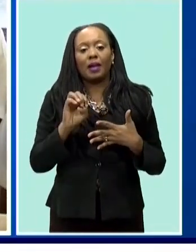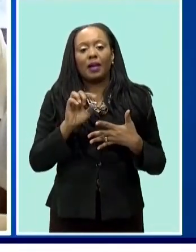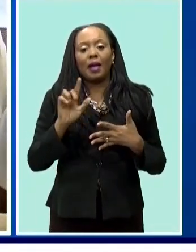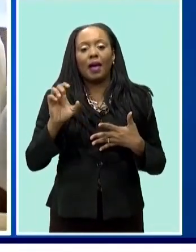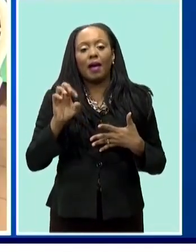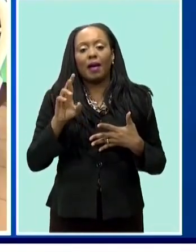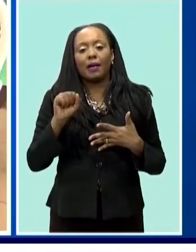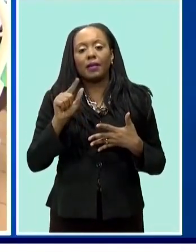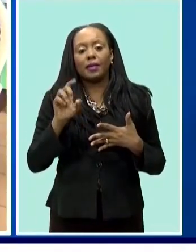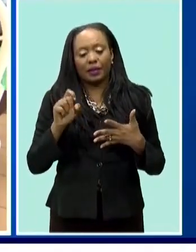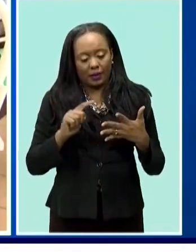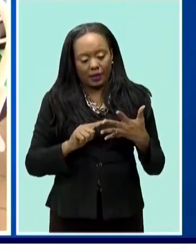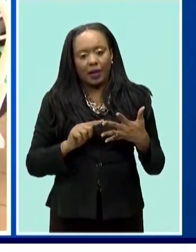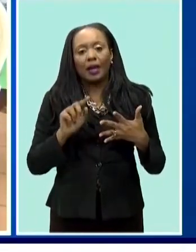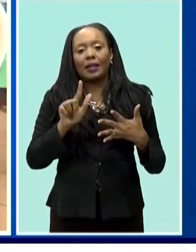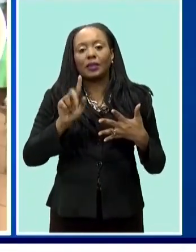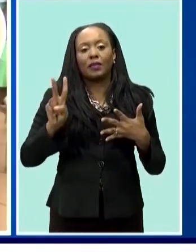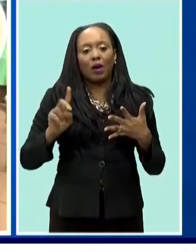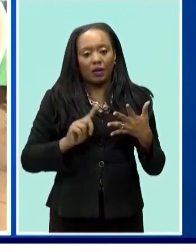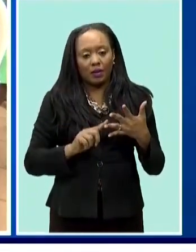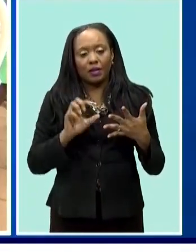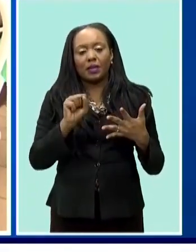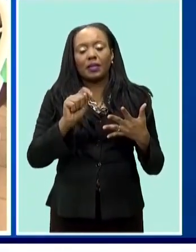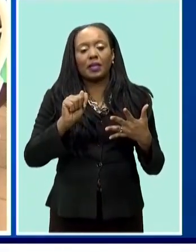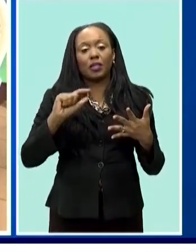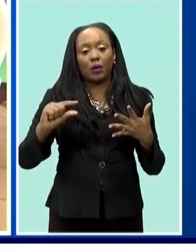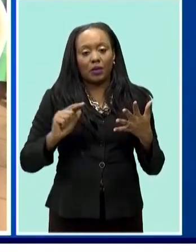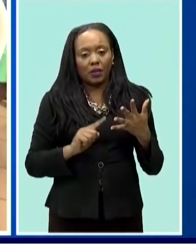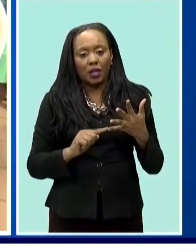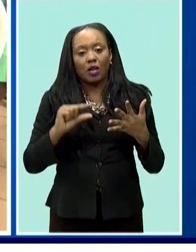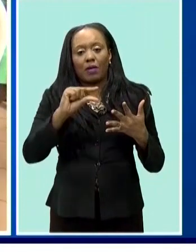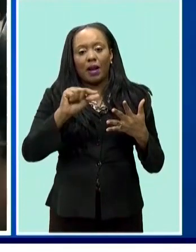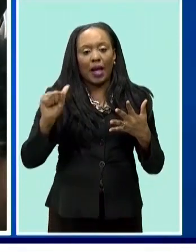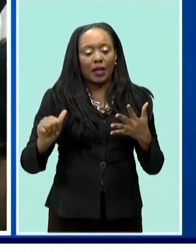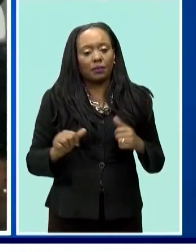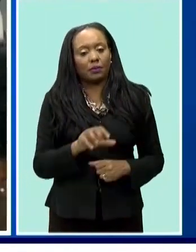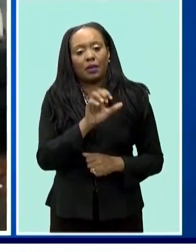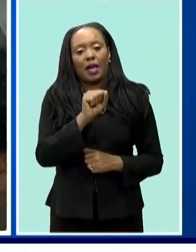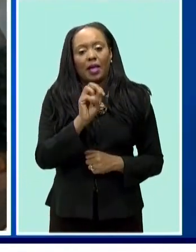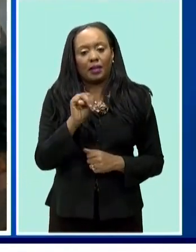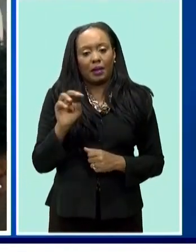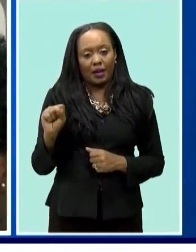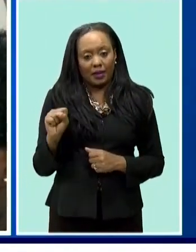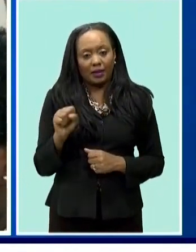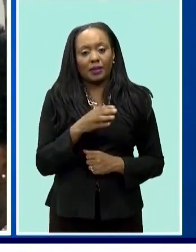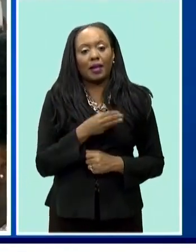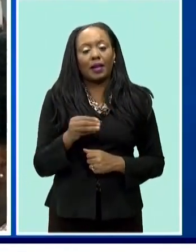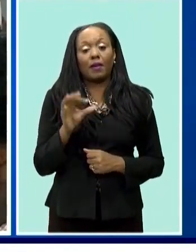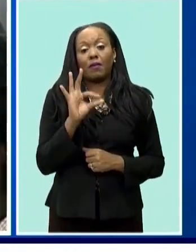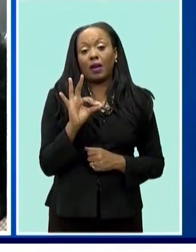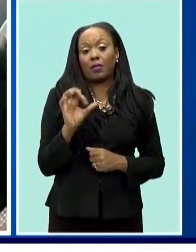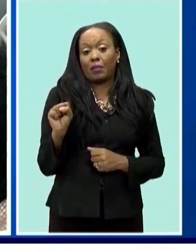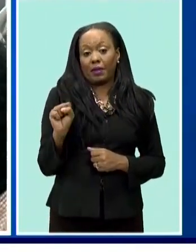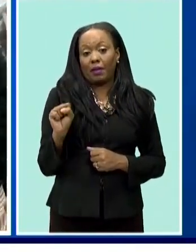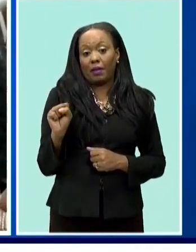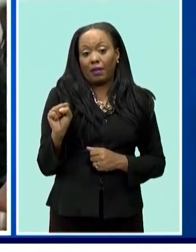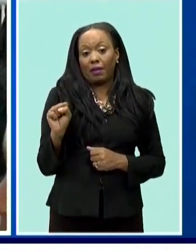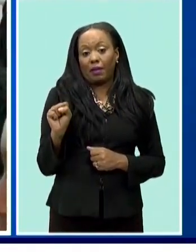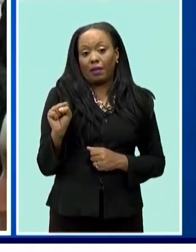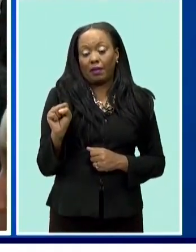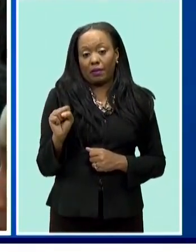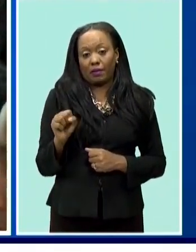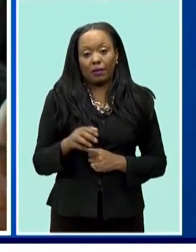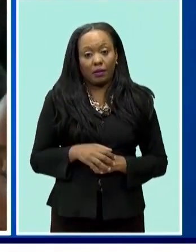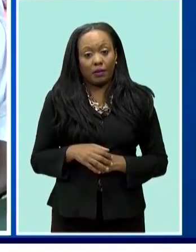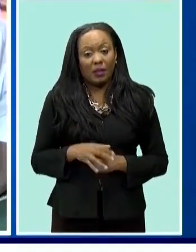School, Leicester Vaughan, St. George Secondary, Grantley Adams Memorial, the St. Michael School and Frederick Smith Secondary Schools. During the